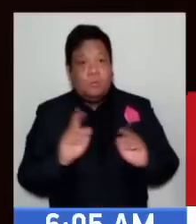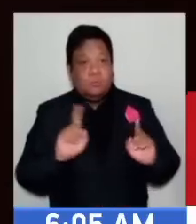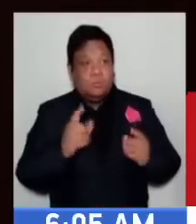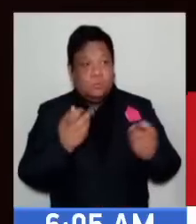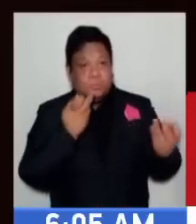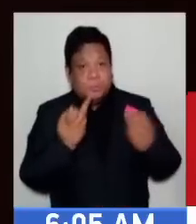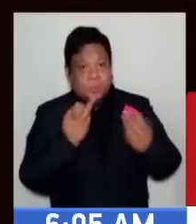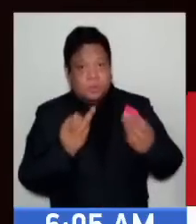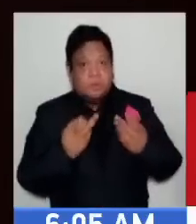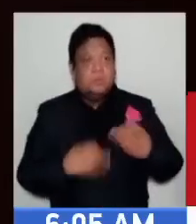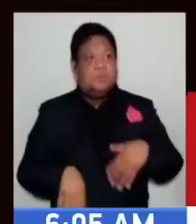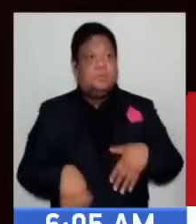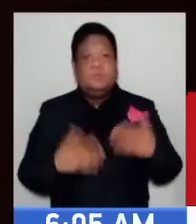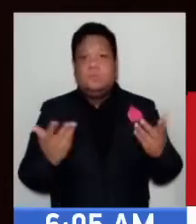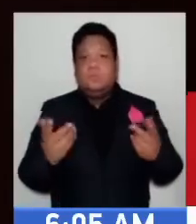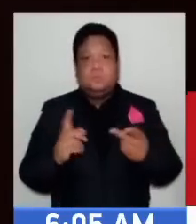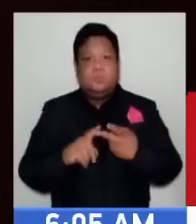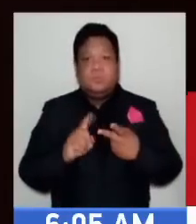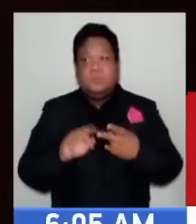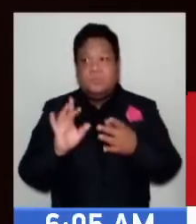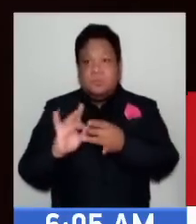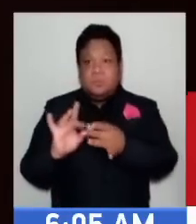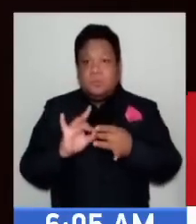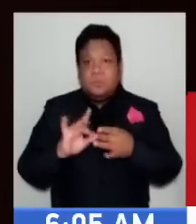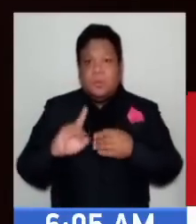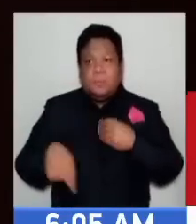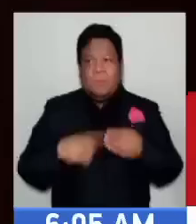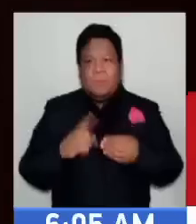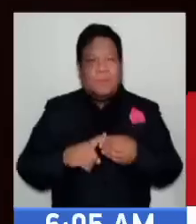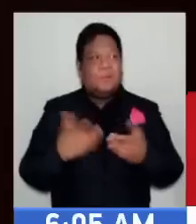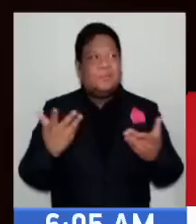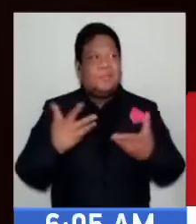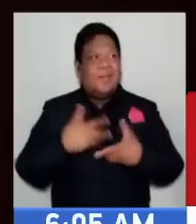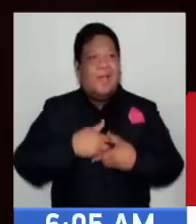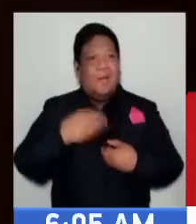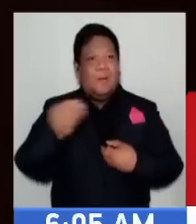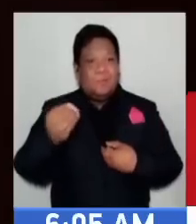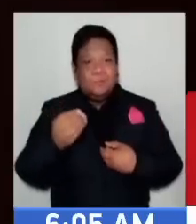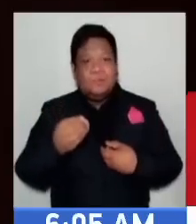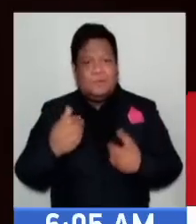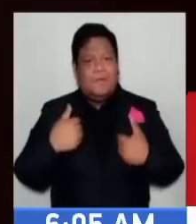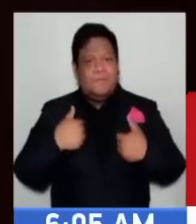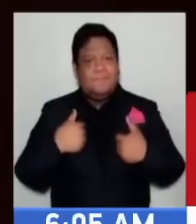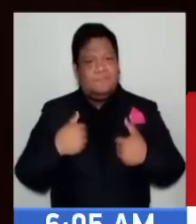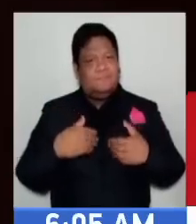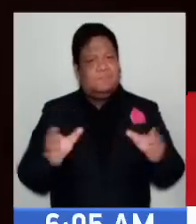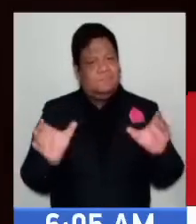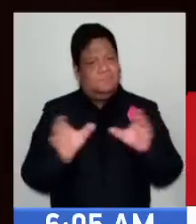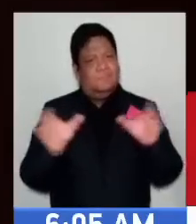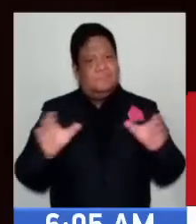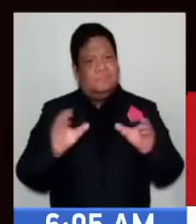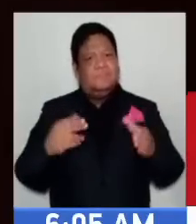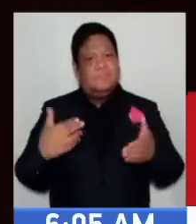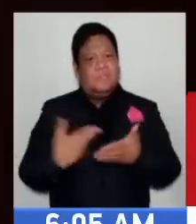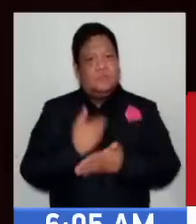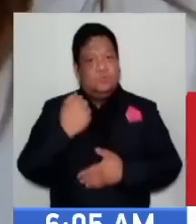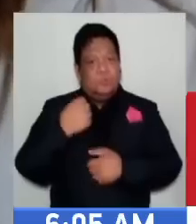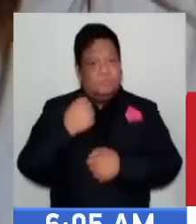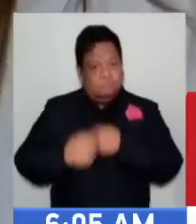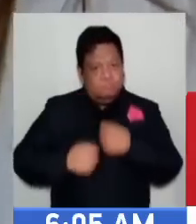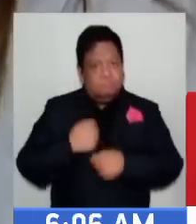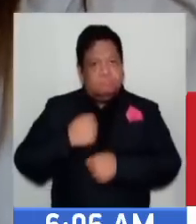the statements about the fire exits. We have fire certificate that is renewed every January. We have never not